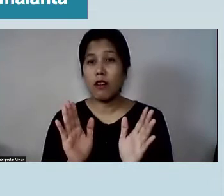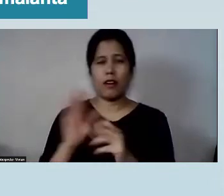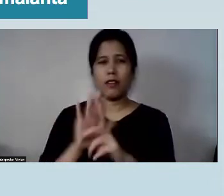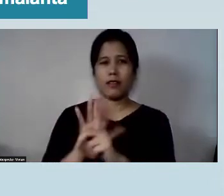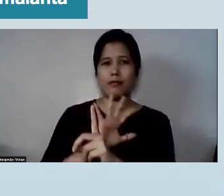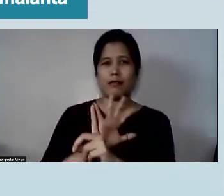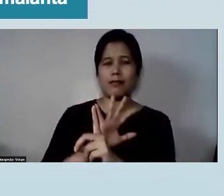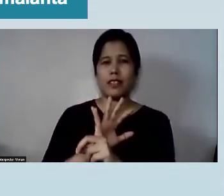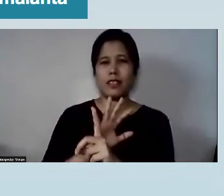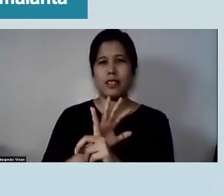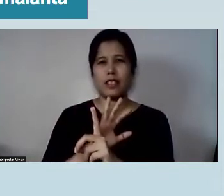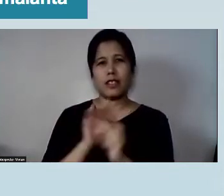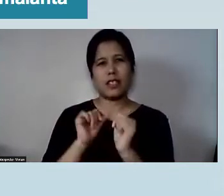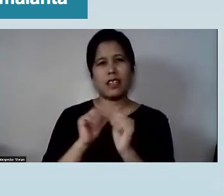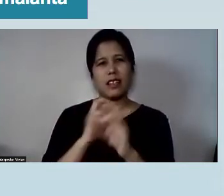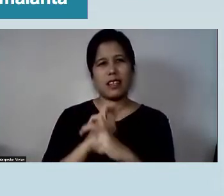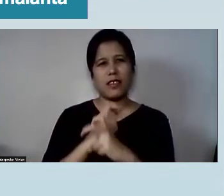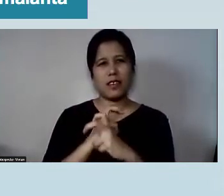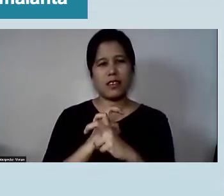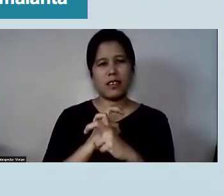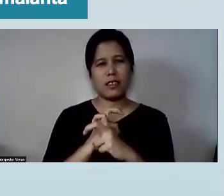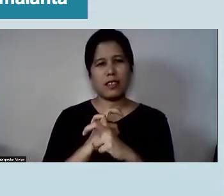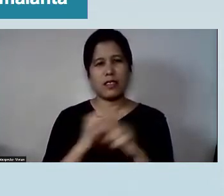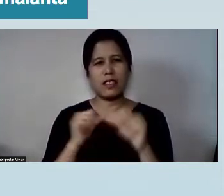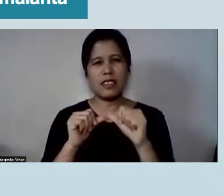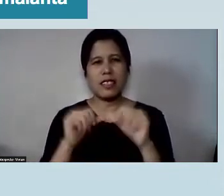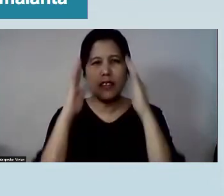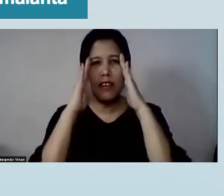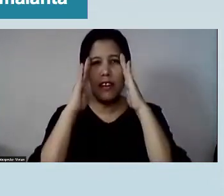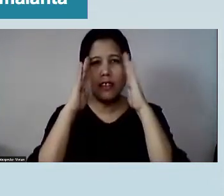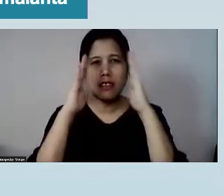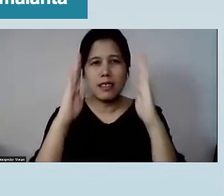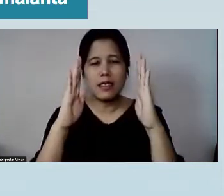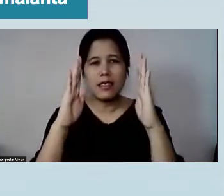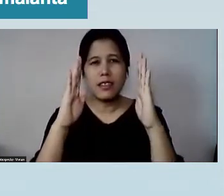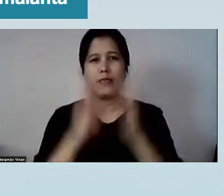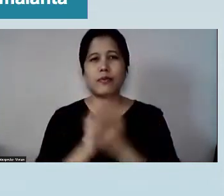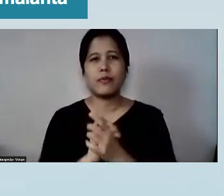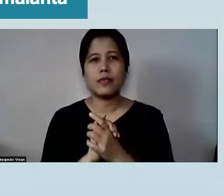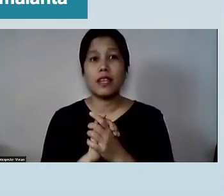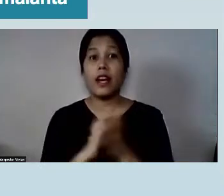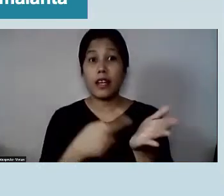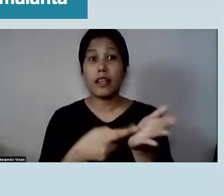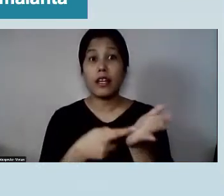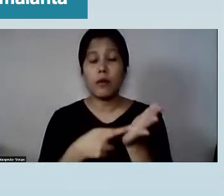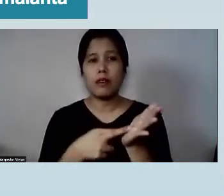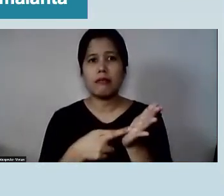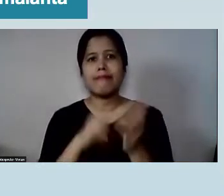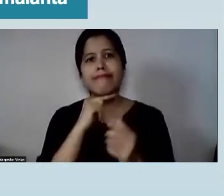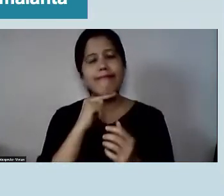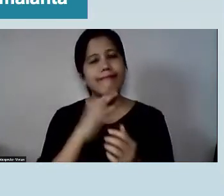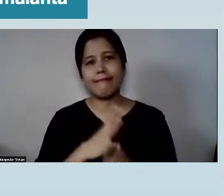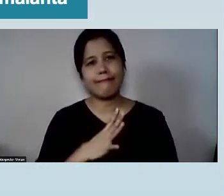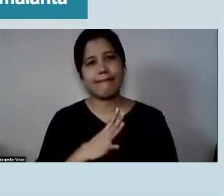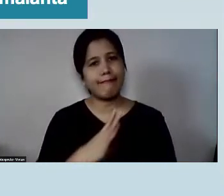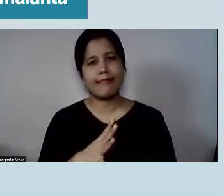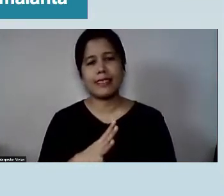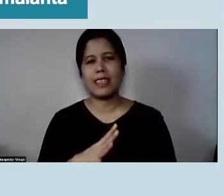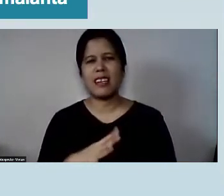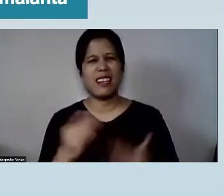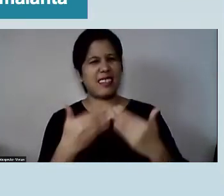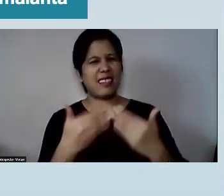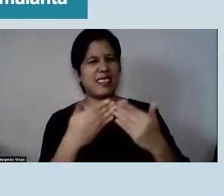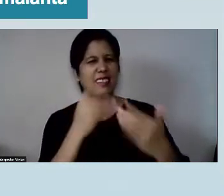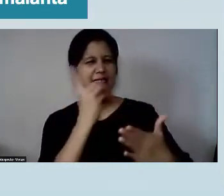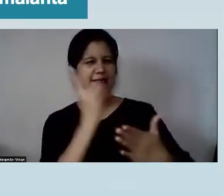sustaining sustained focused attention, and when it is required, it's so unpleasant. Tas madali tayong ma-distract. Like for example,